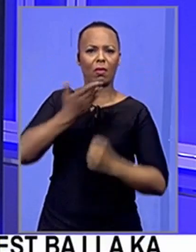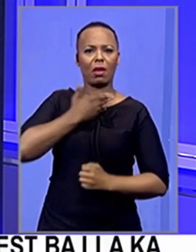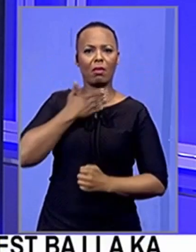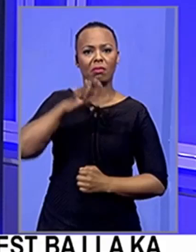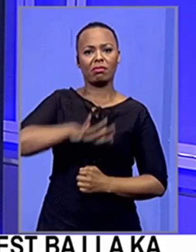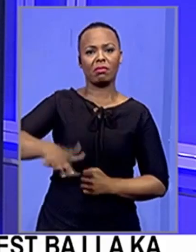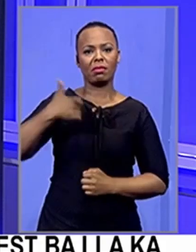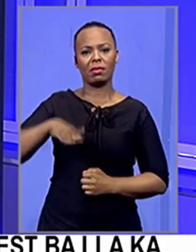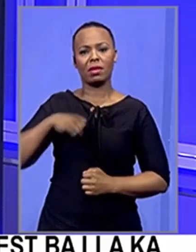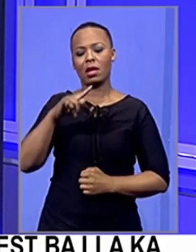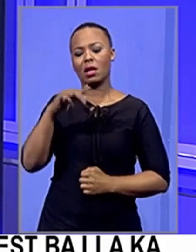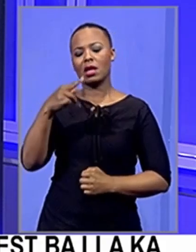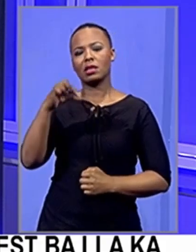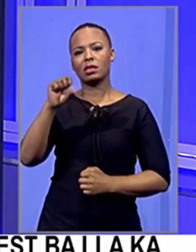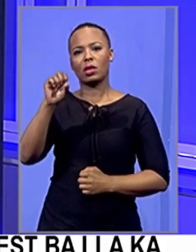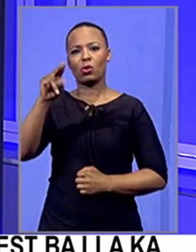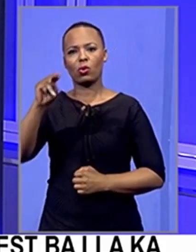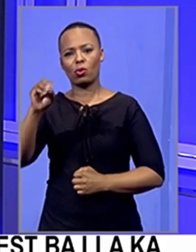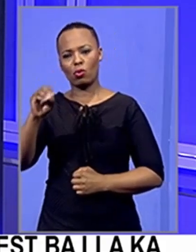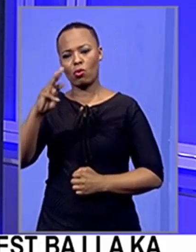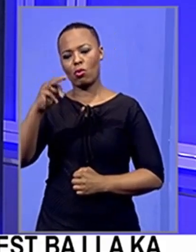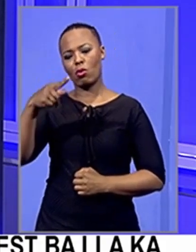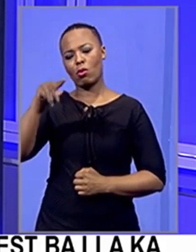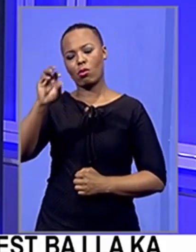wa selehae wa Kagisano Molopo.